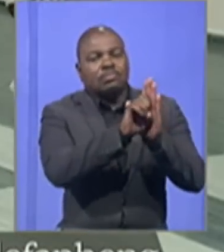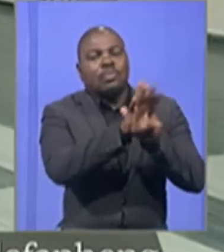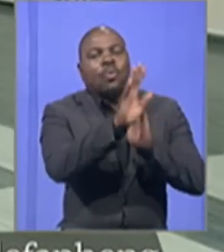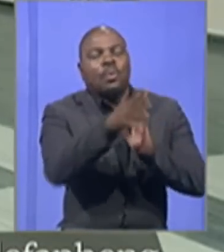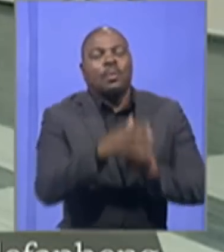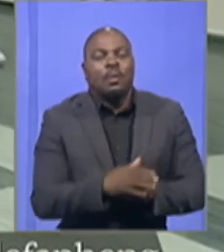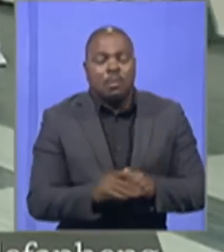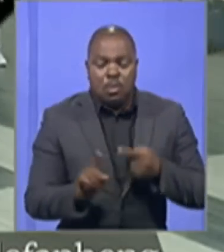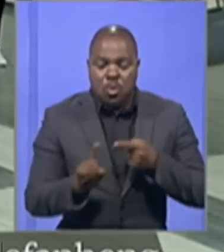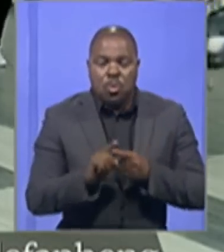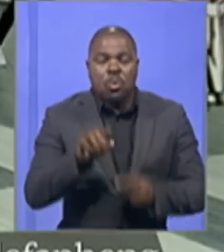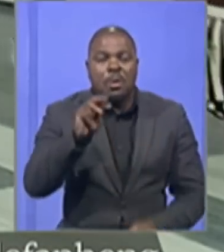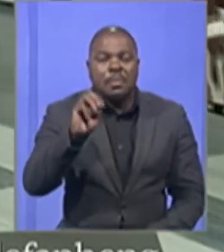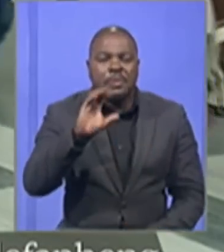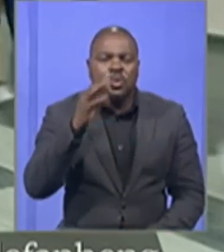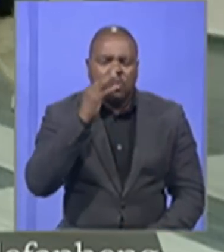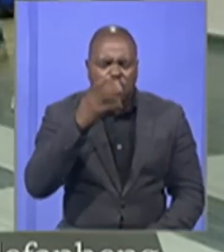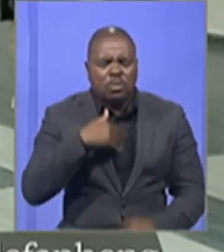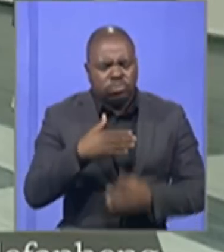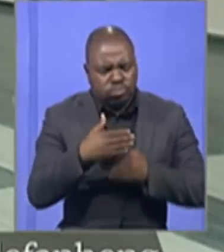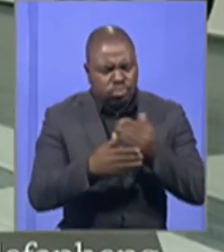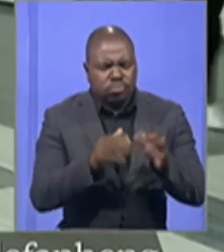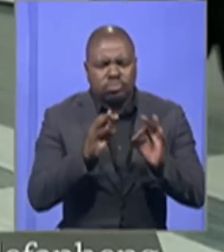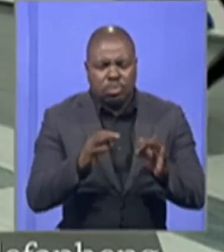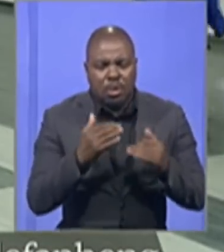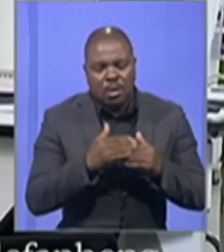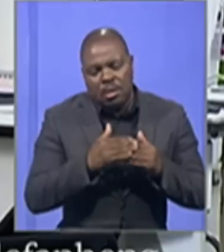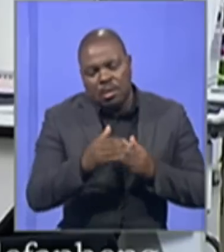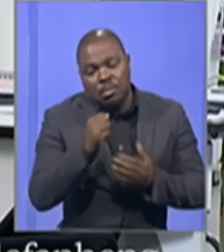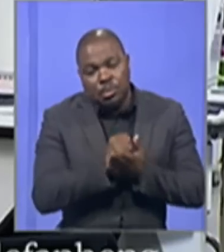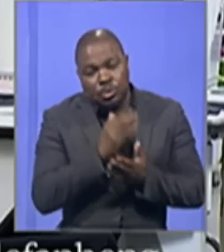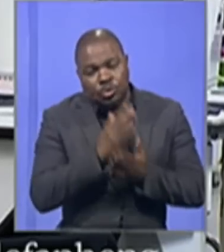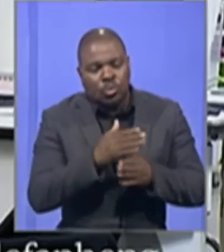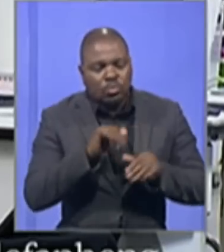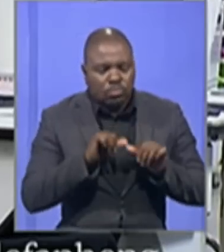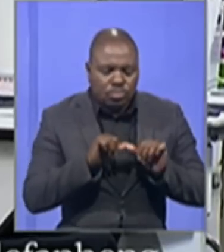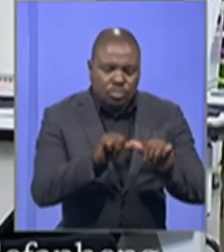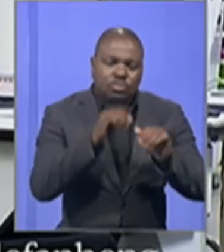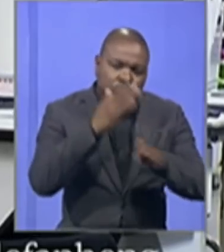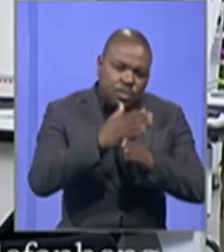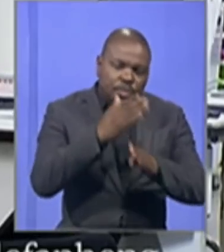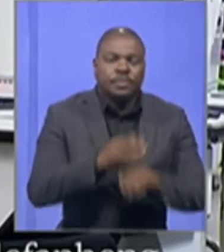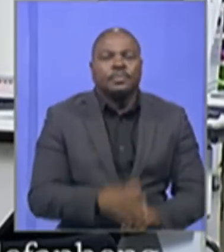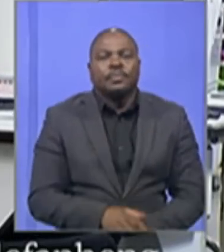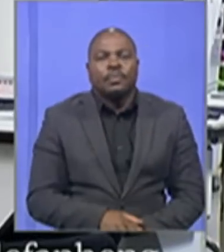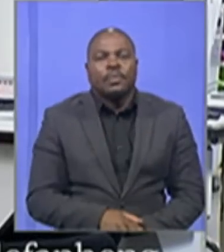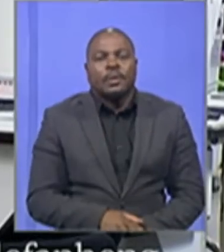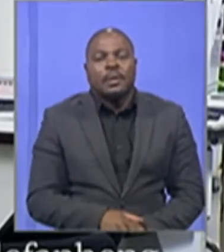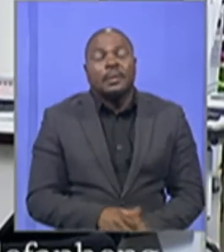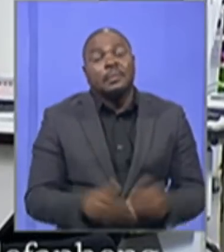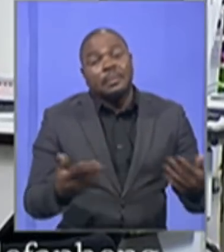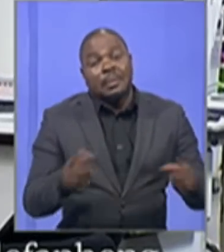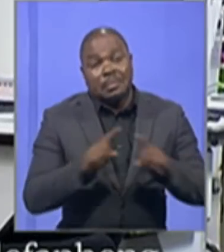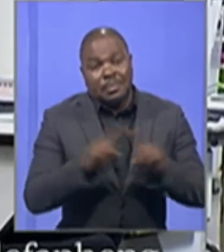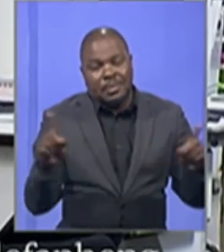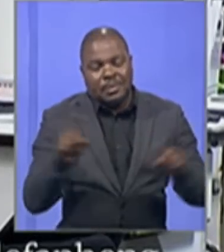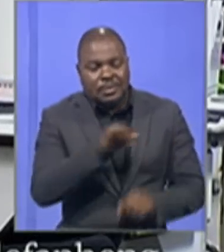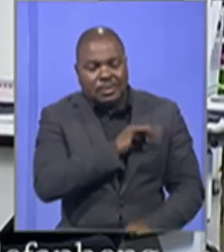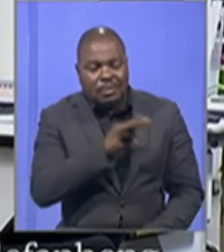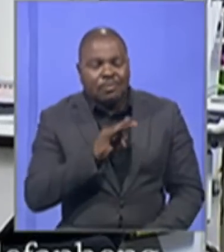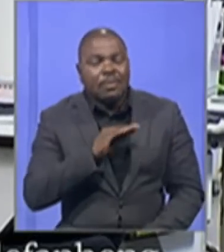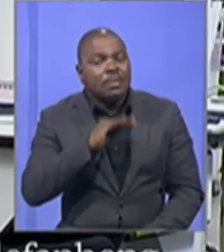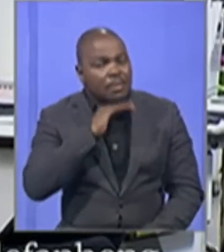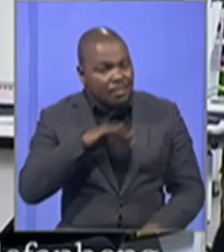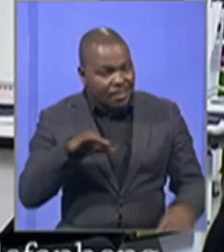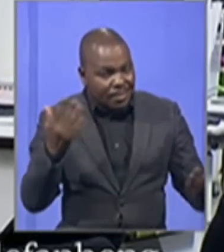re ba motjheng o nepahetseng mme se ba saletseng ke hore ba ntshetse mosebetsi pele le ha o le jwalo kgaello ya basebetsi ha se